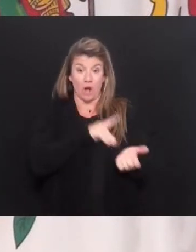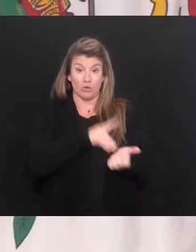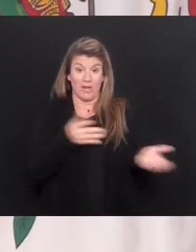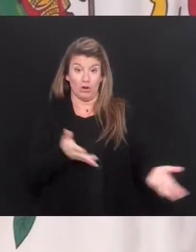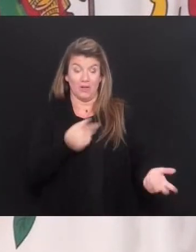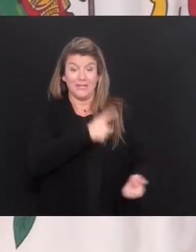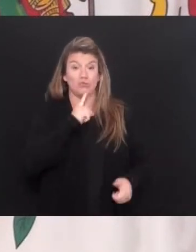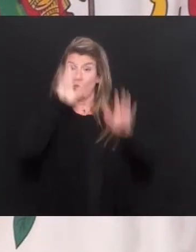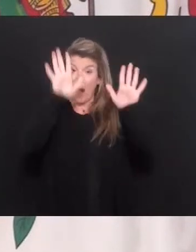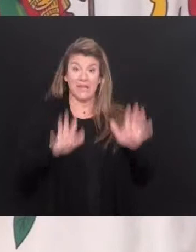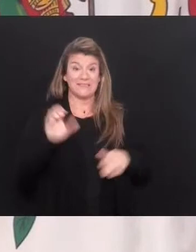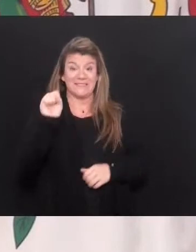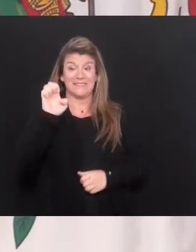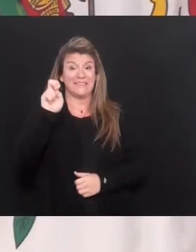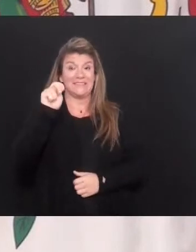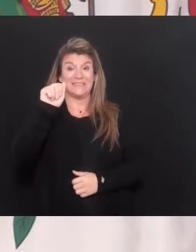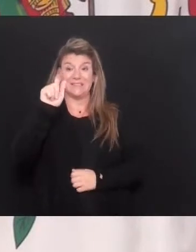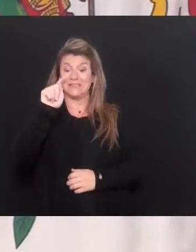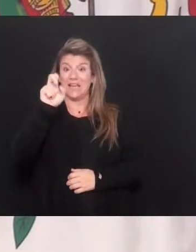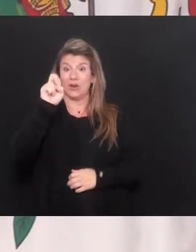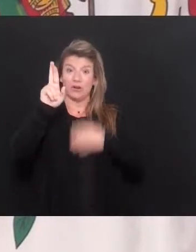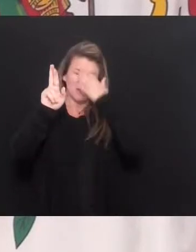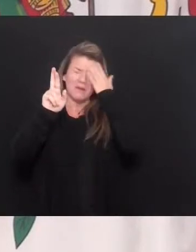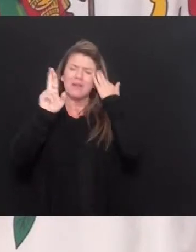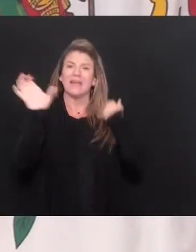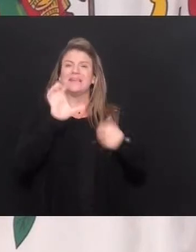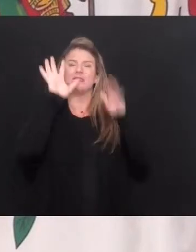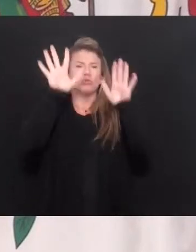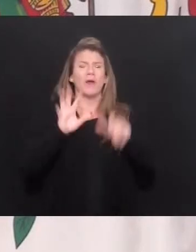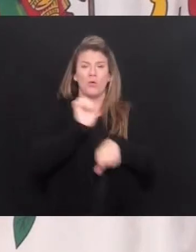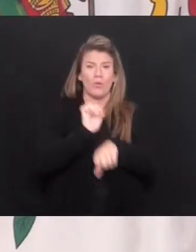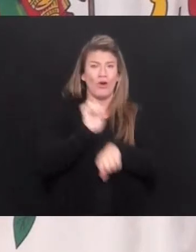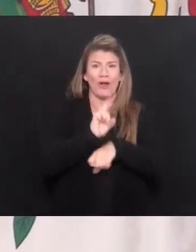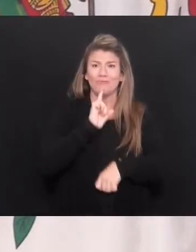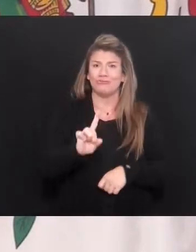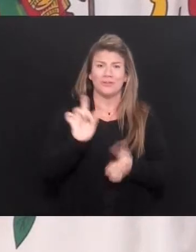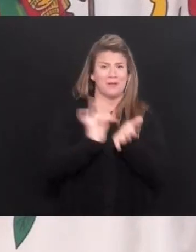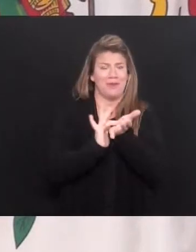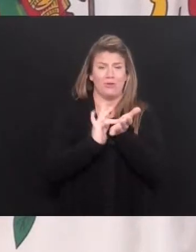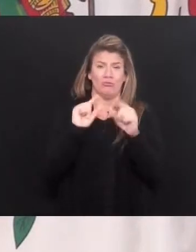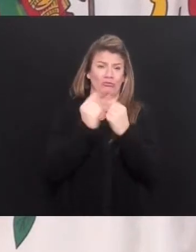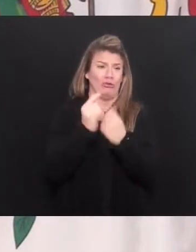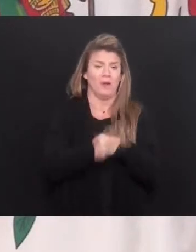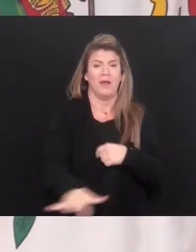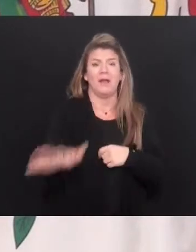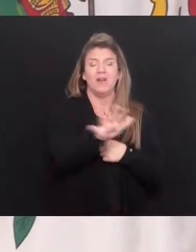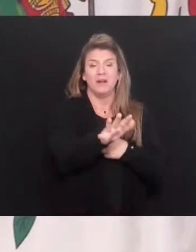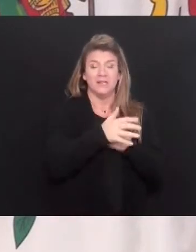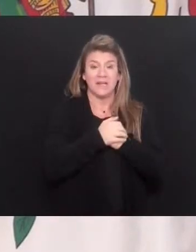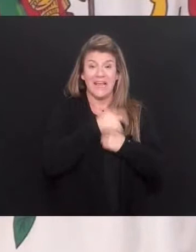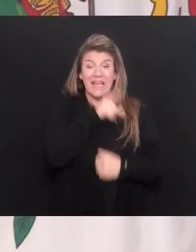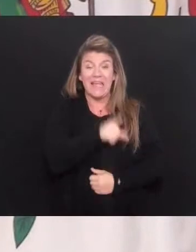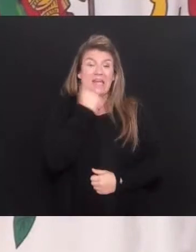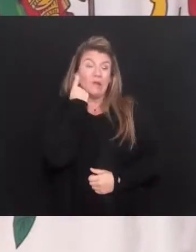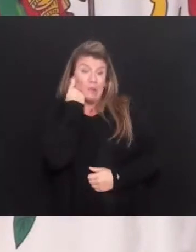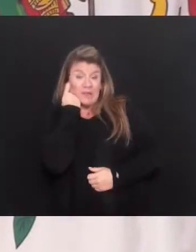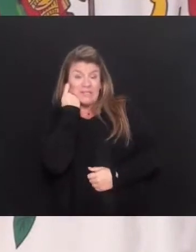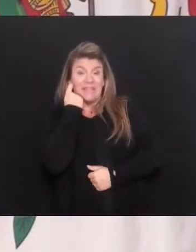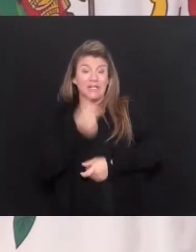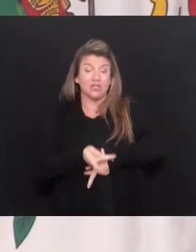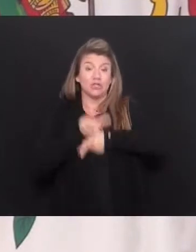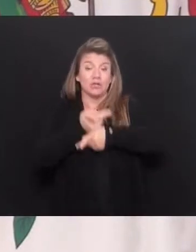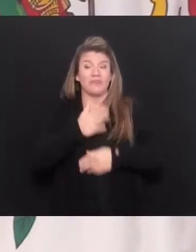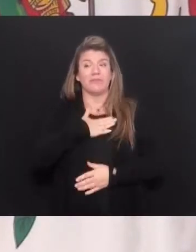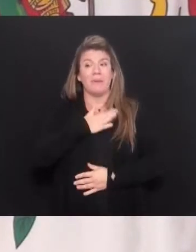senator, and he does unbelievable work, I'm sure, in the medical field all the time. He just took care of my aunt